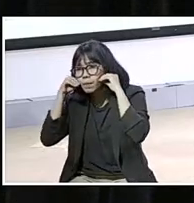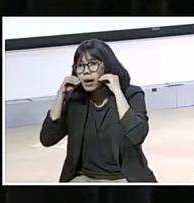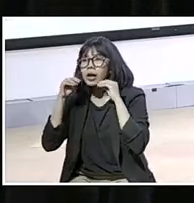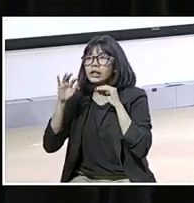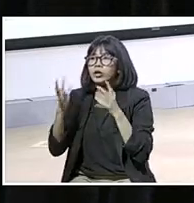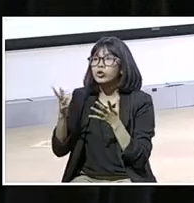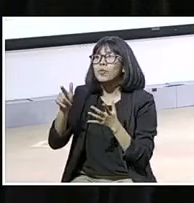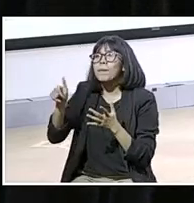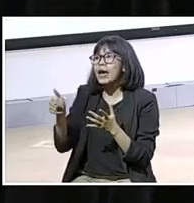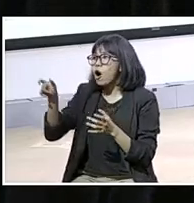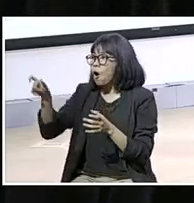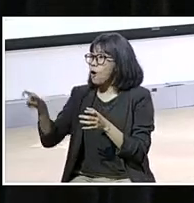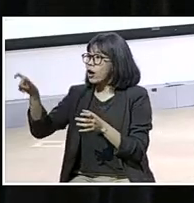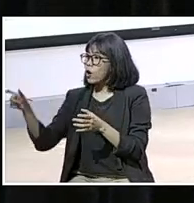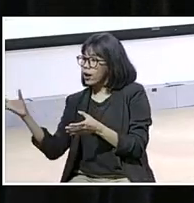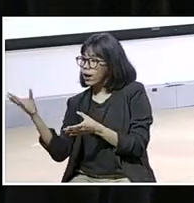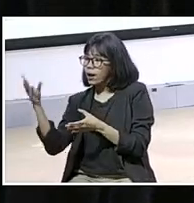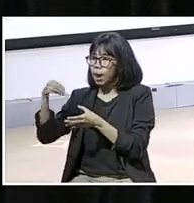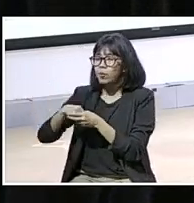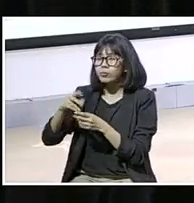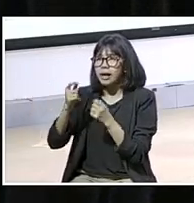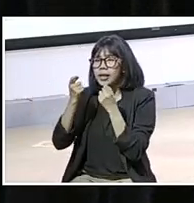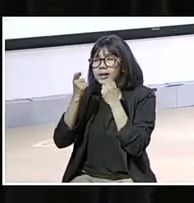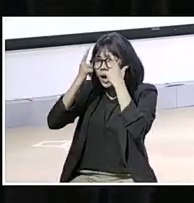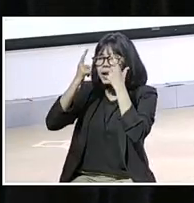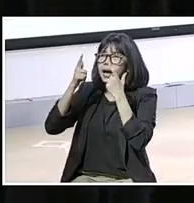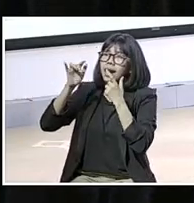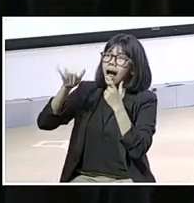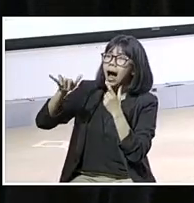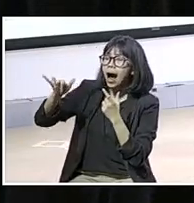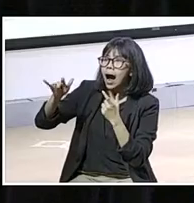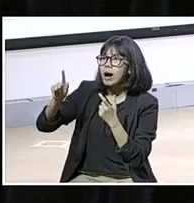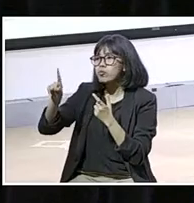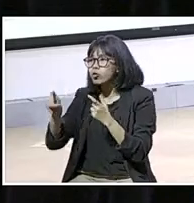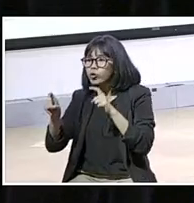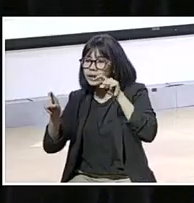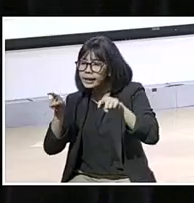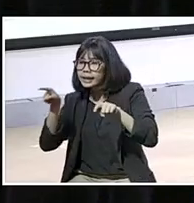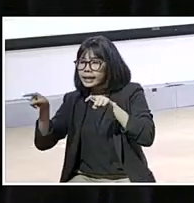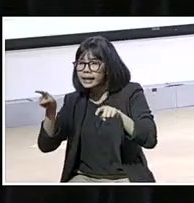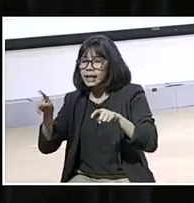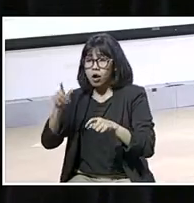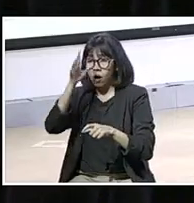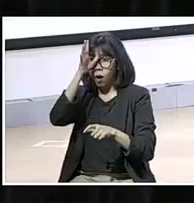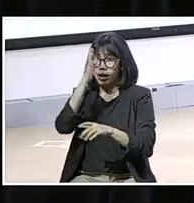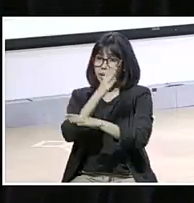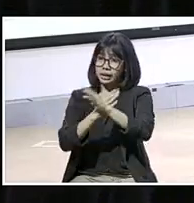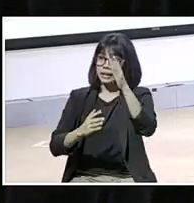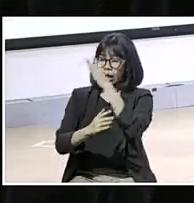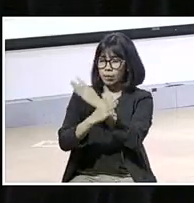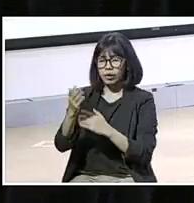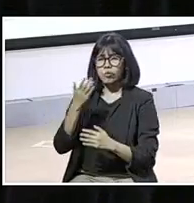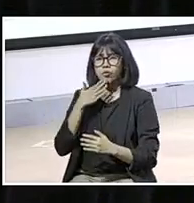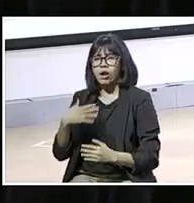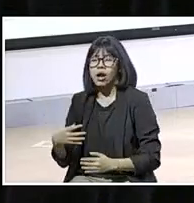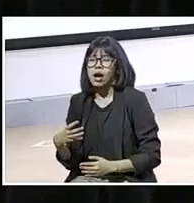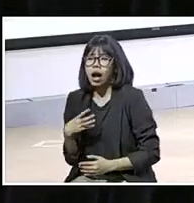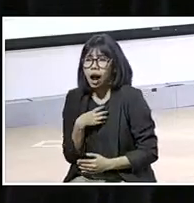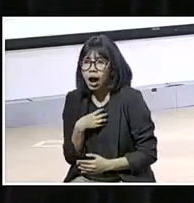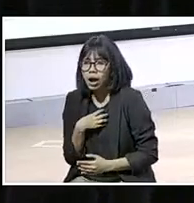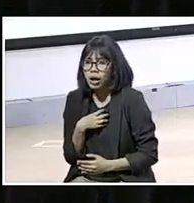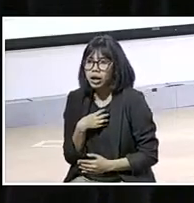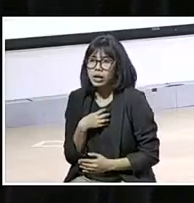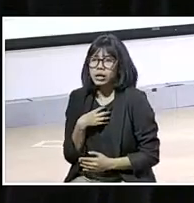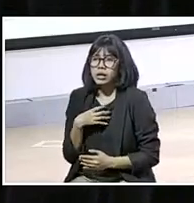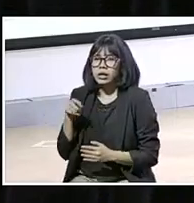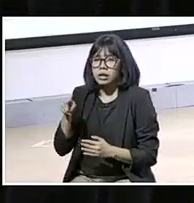making other people aware of, you know, disabilities that they might not have known that